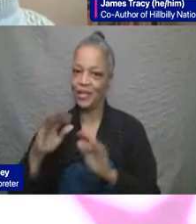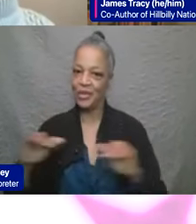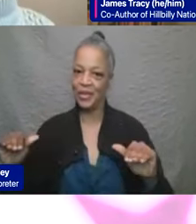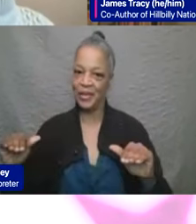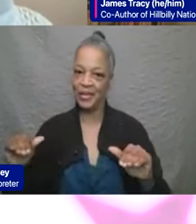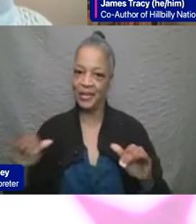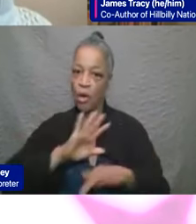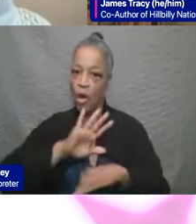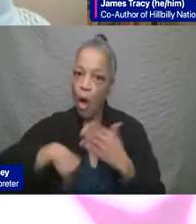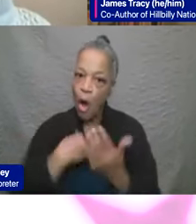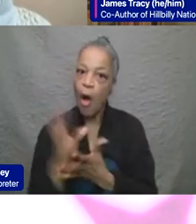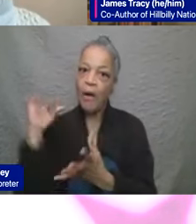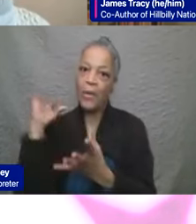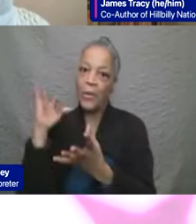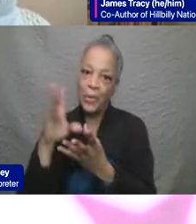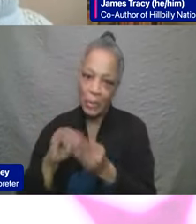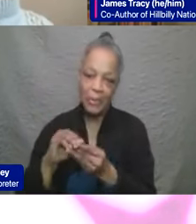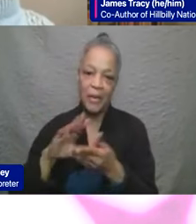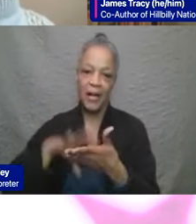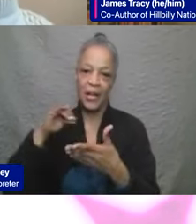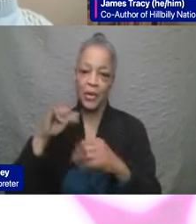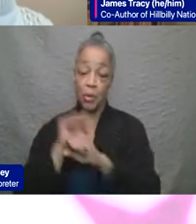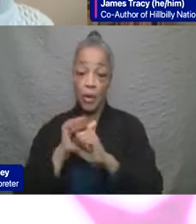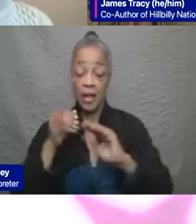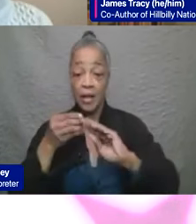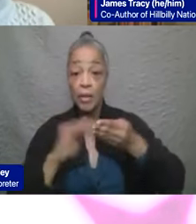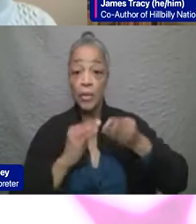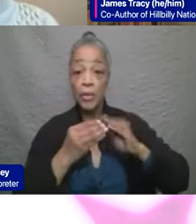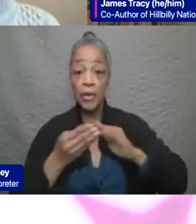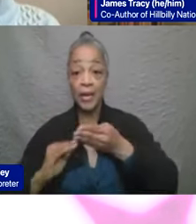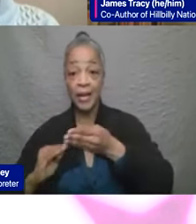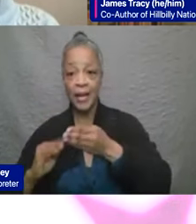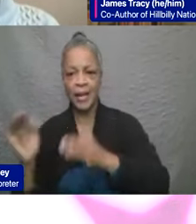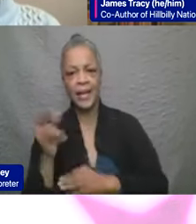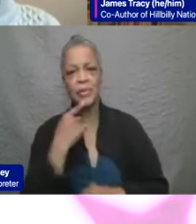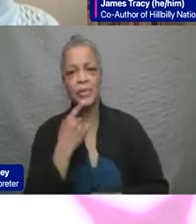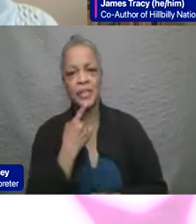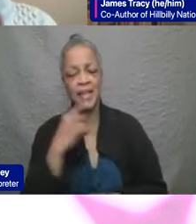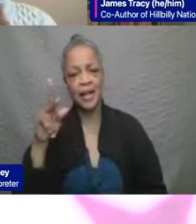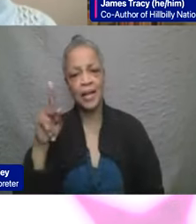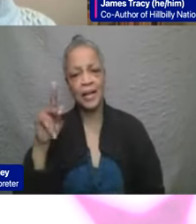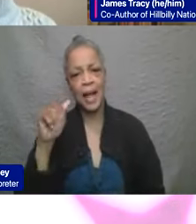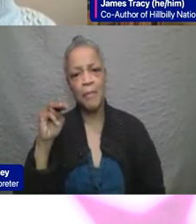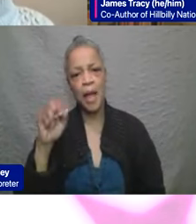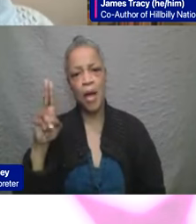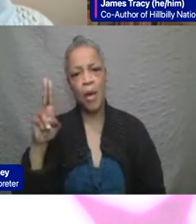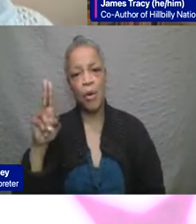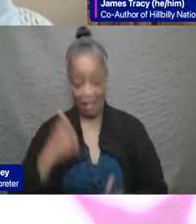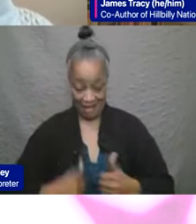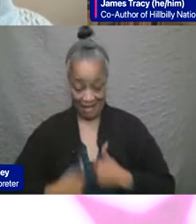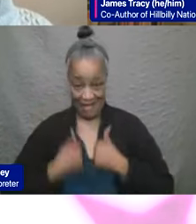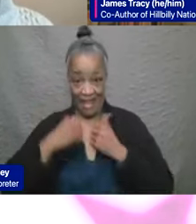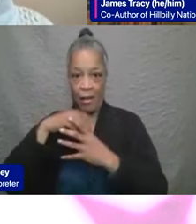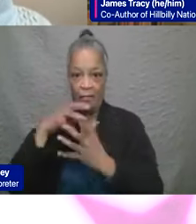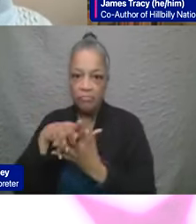this that I learned in working in community. Like you said, Kamau, living there,